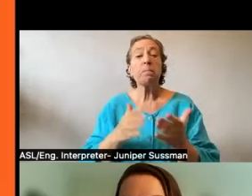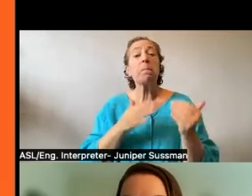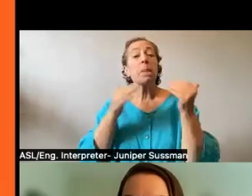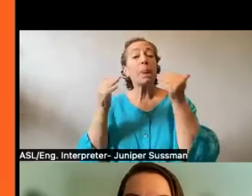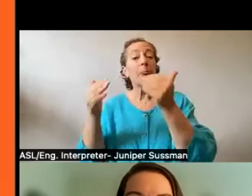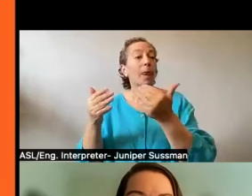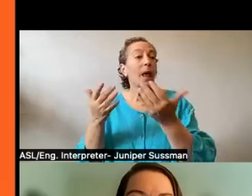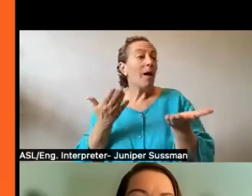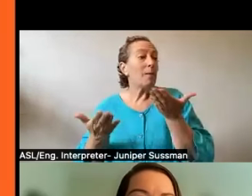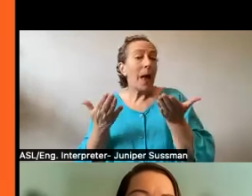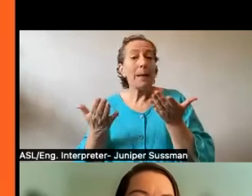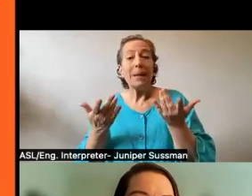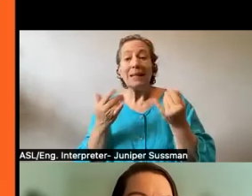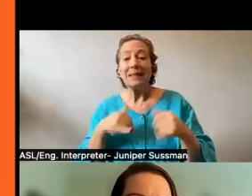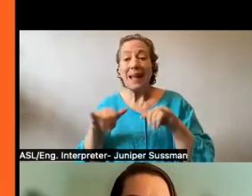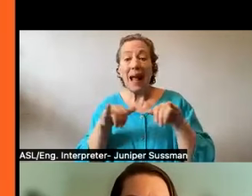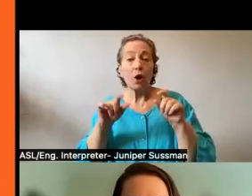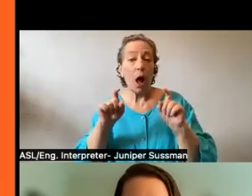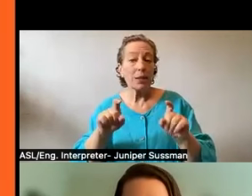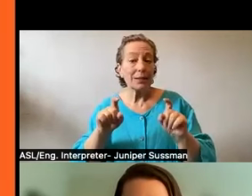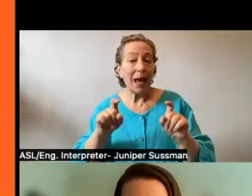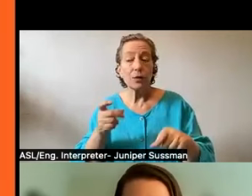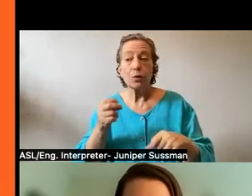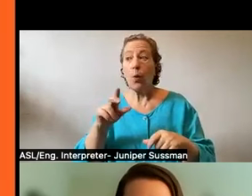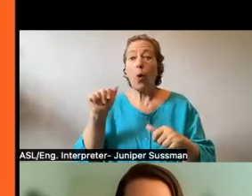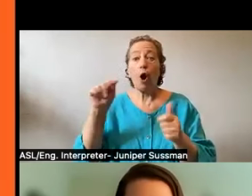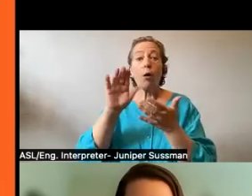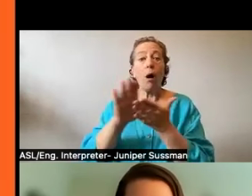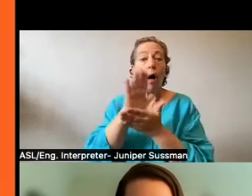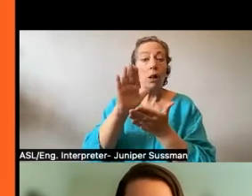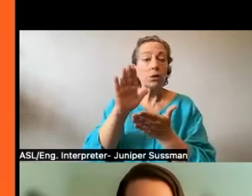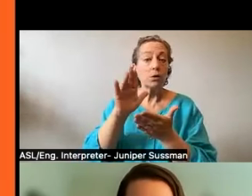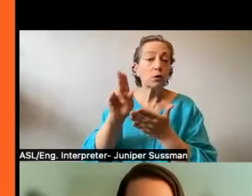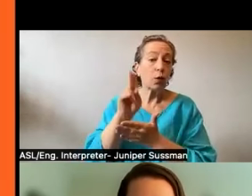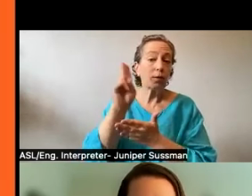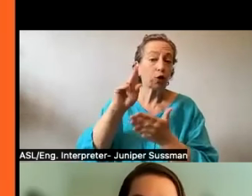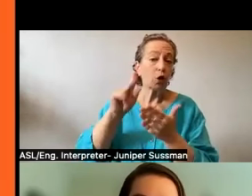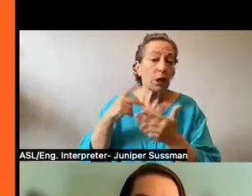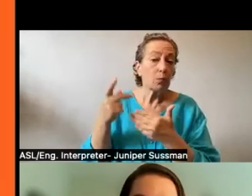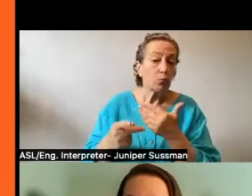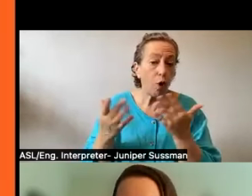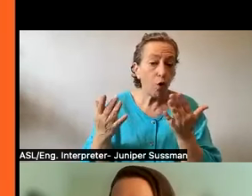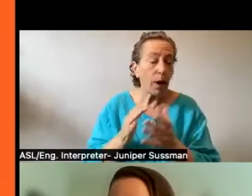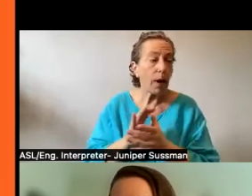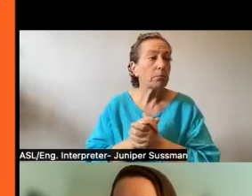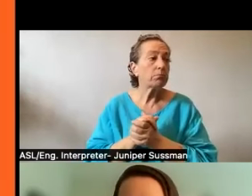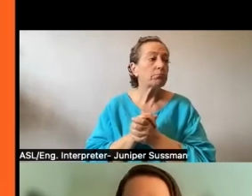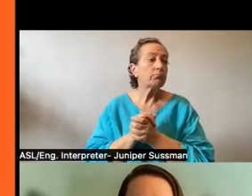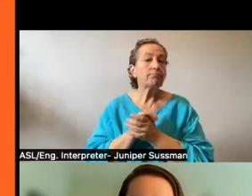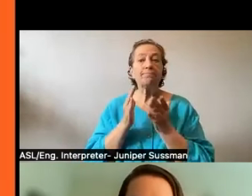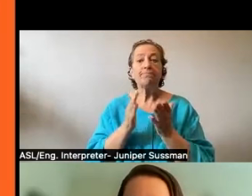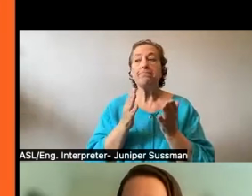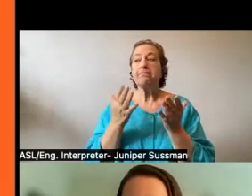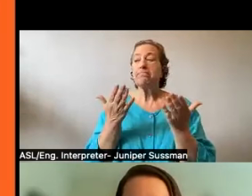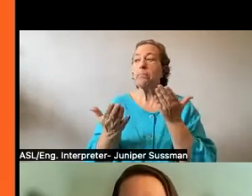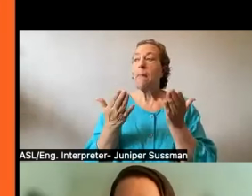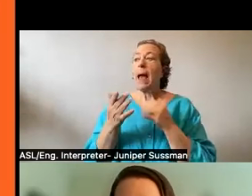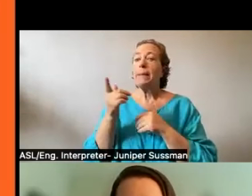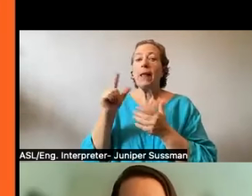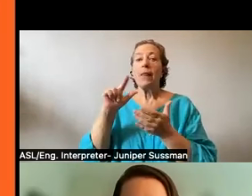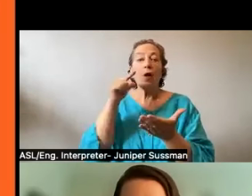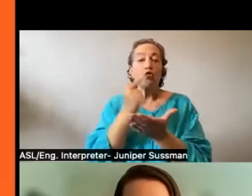on a standardized test or in their college or university program. Then perhaps they graduate, whether